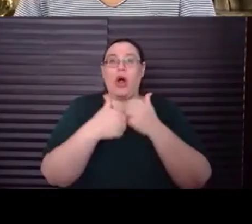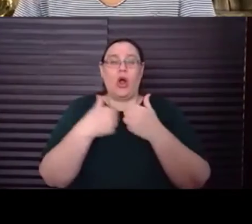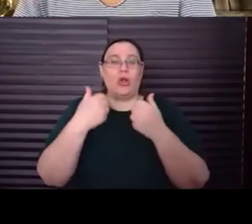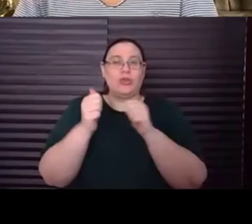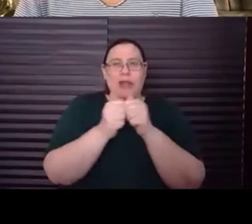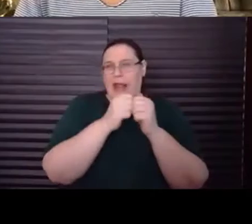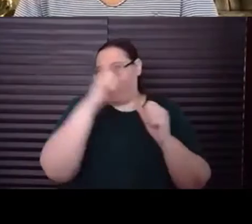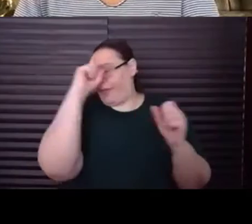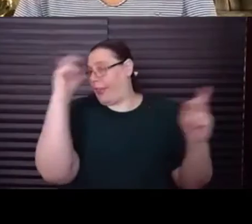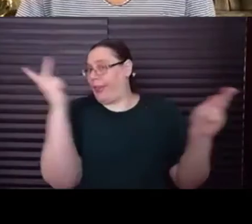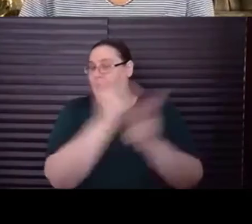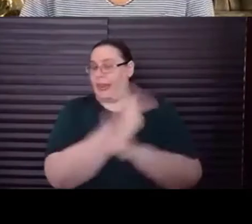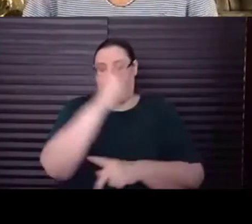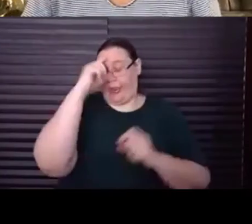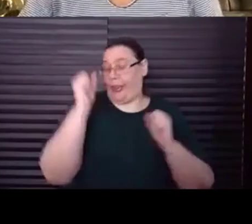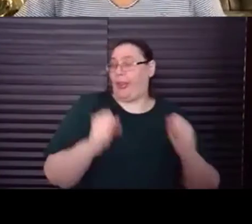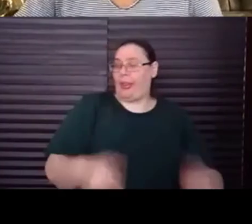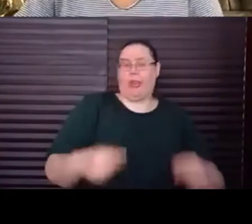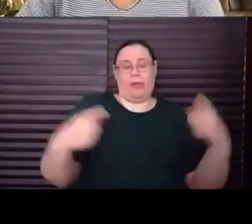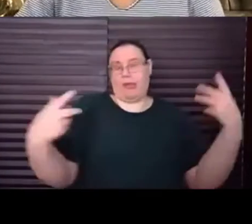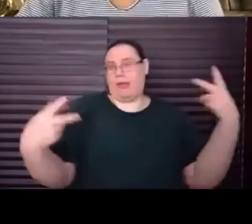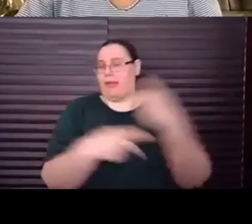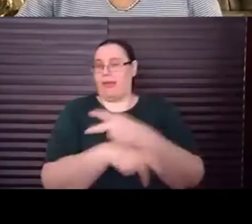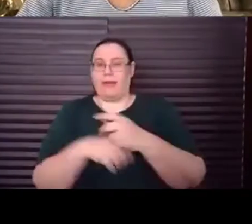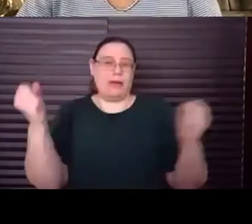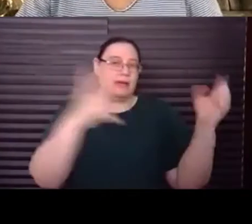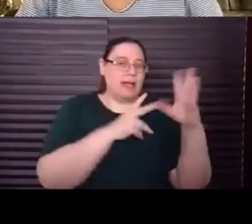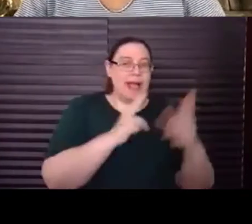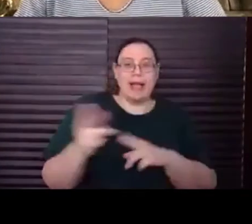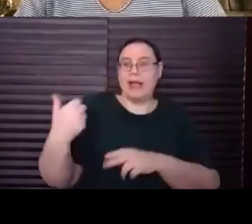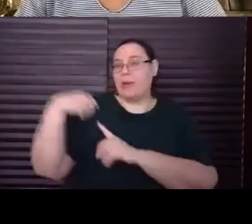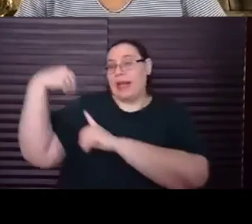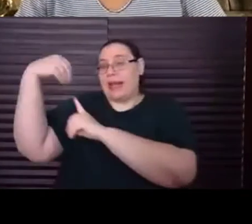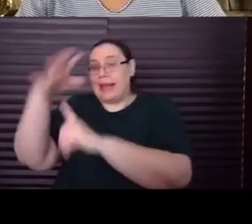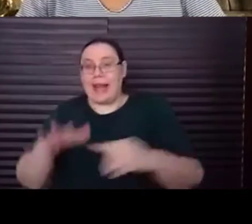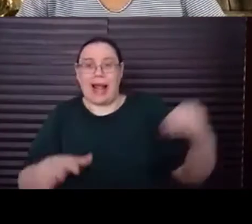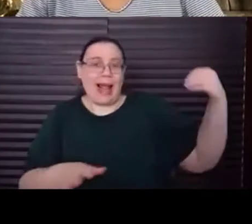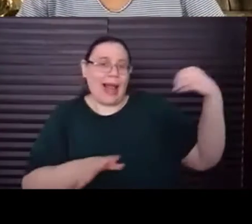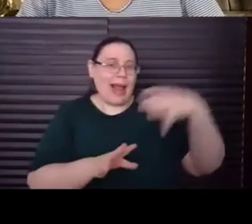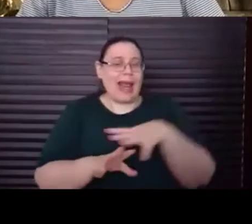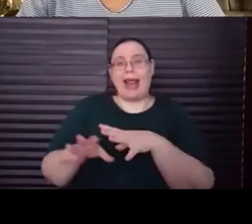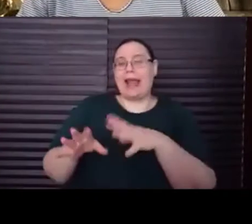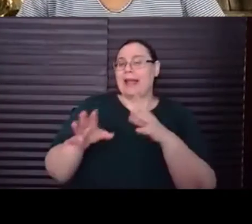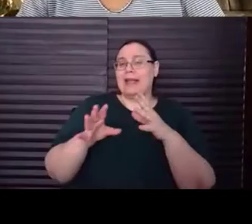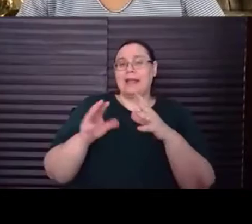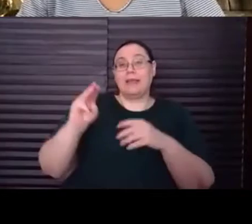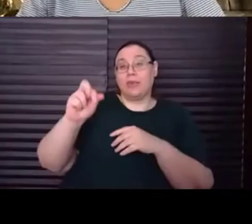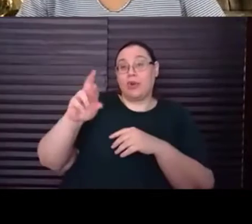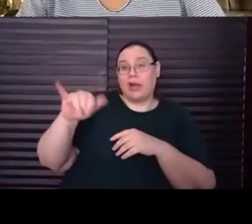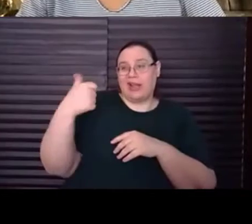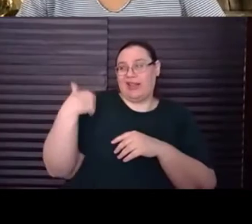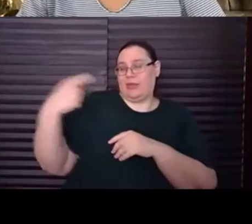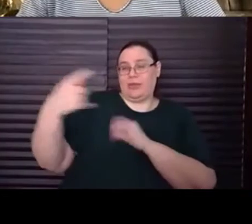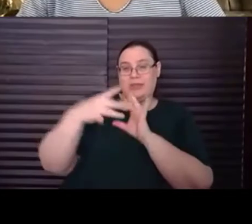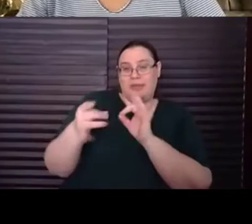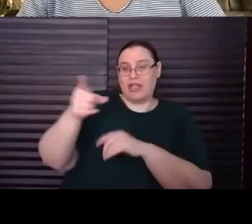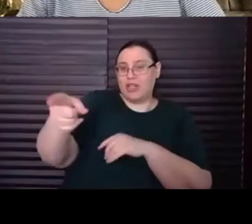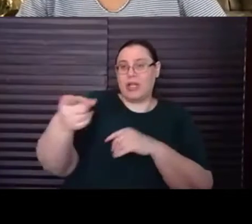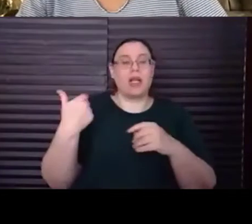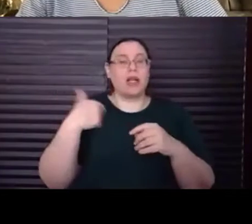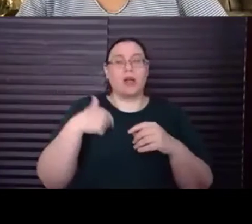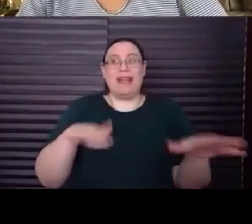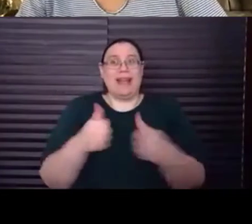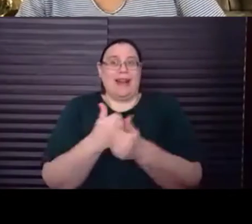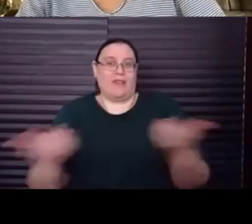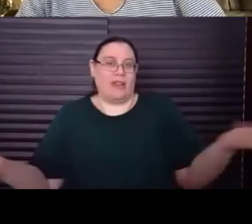all like figuring it out, editing together. I mean, we were the lighting people on this. Same like Marie was saying, it's like we